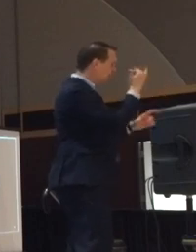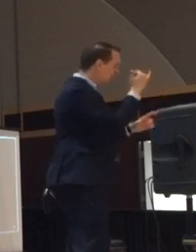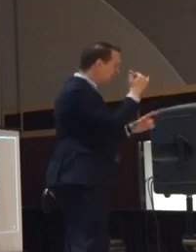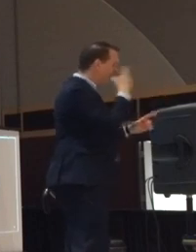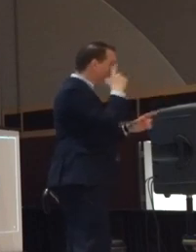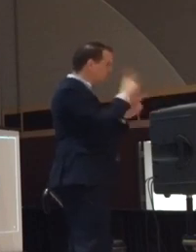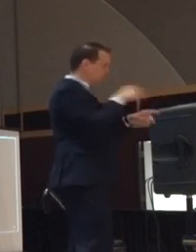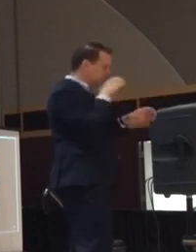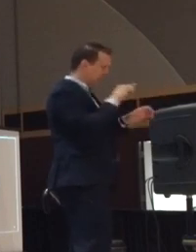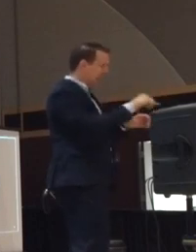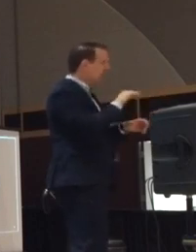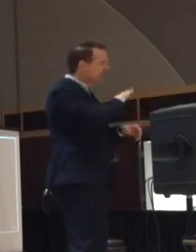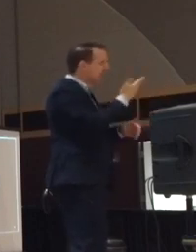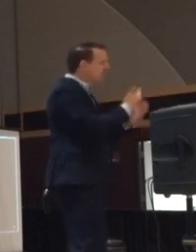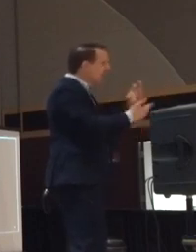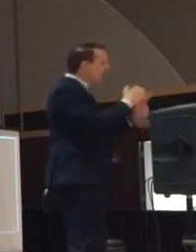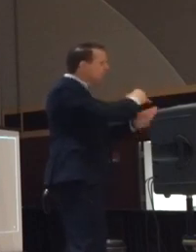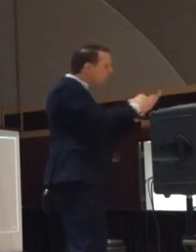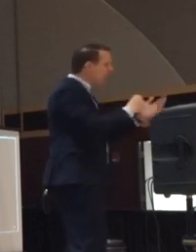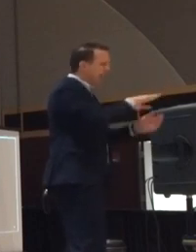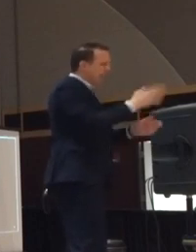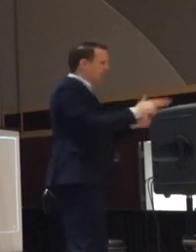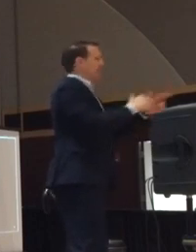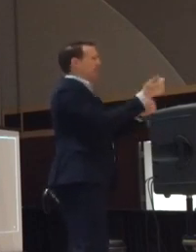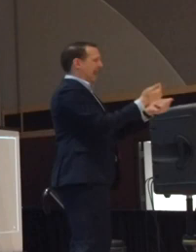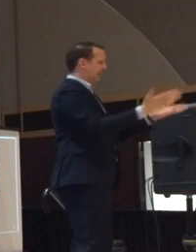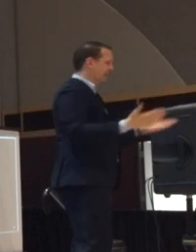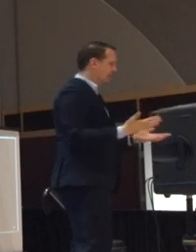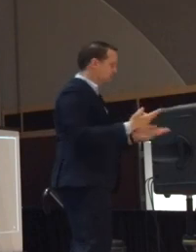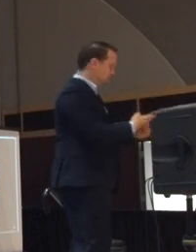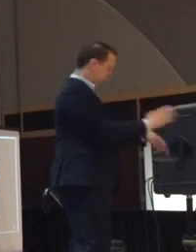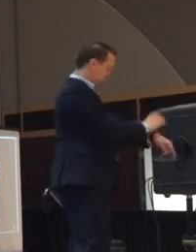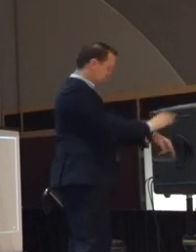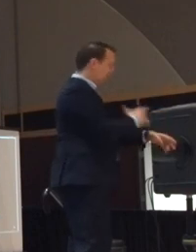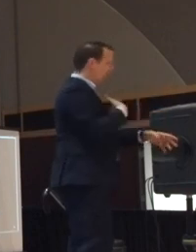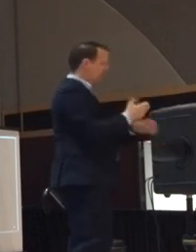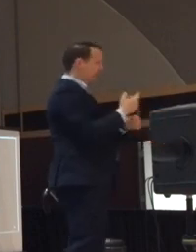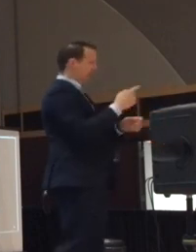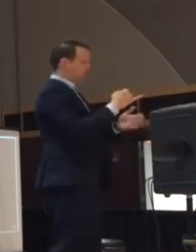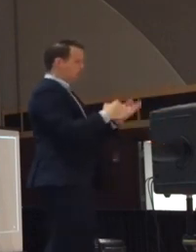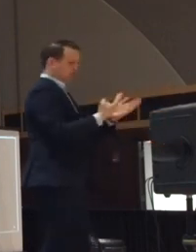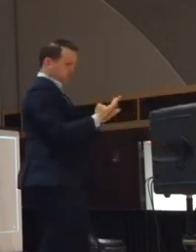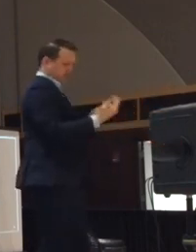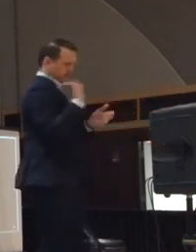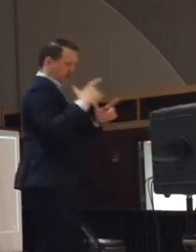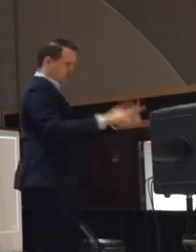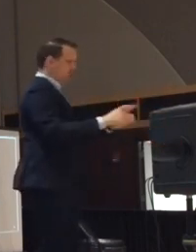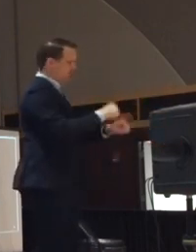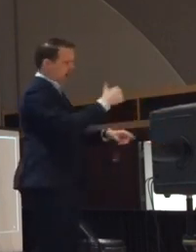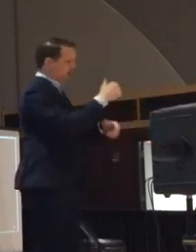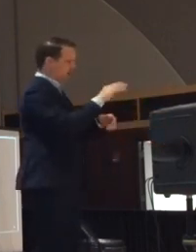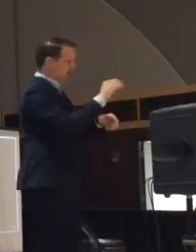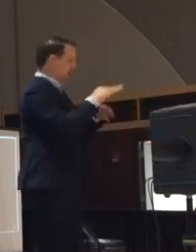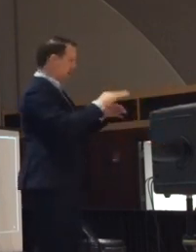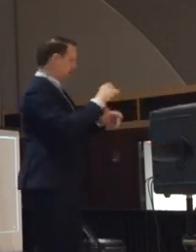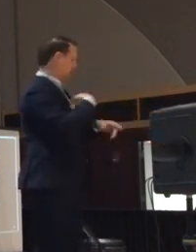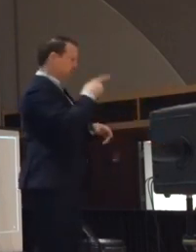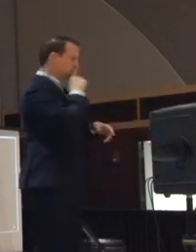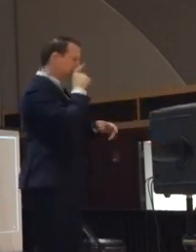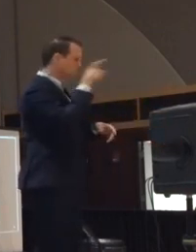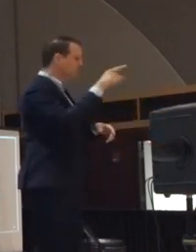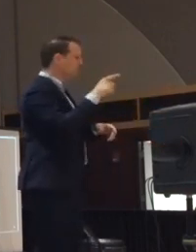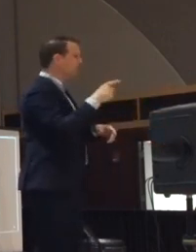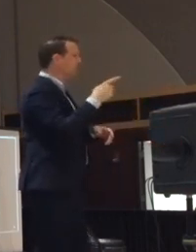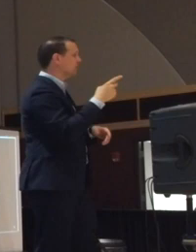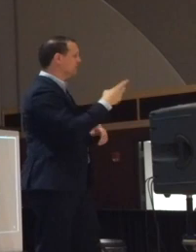never drawn by hand and had never built anything. I got a set of drawings less than 2 weeks ago from another meat company, I won't name it, for